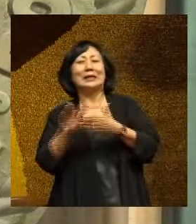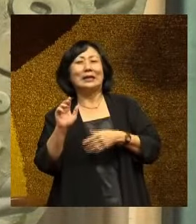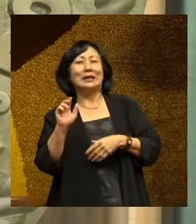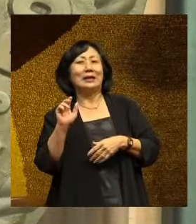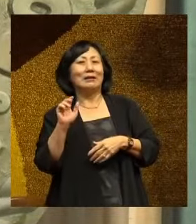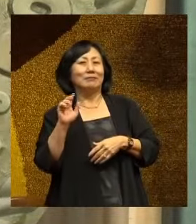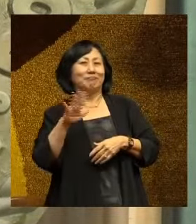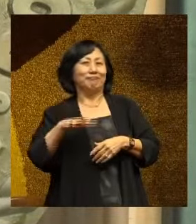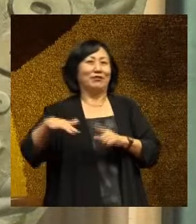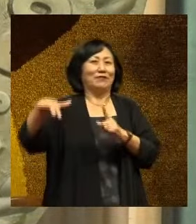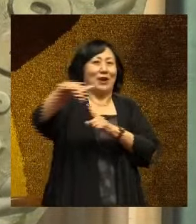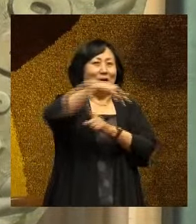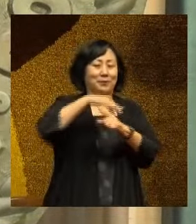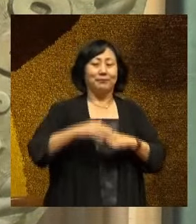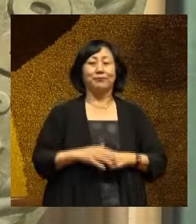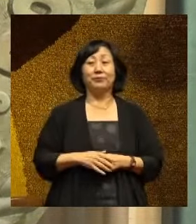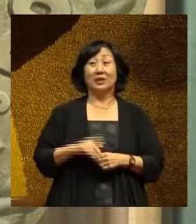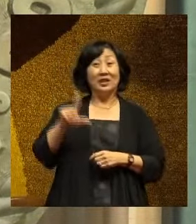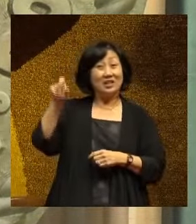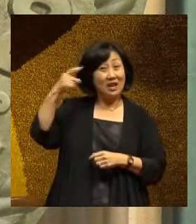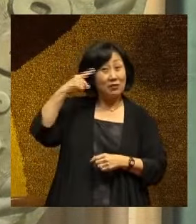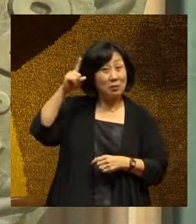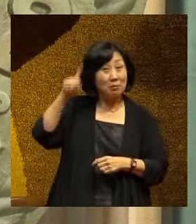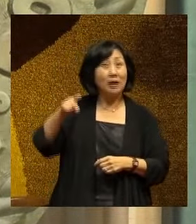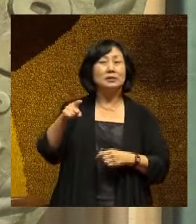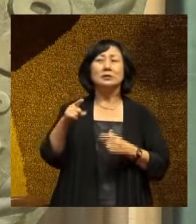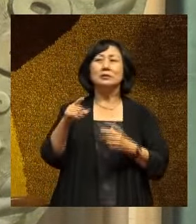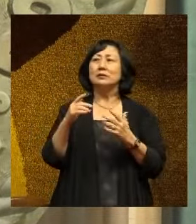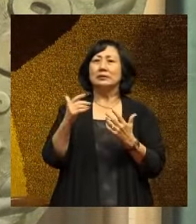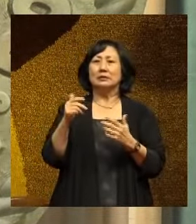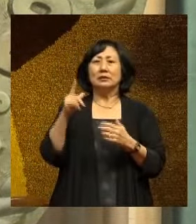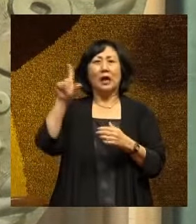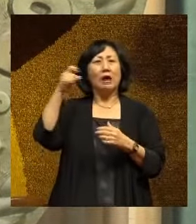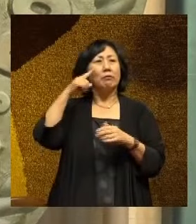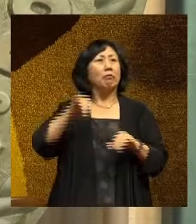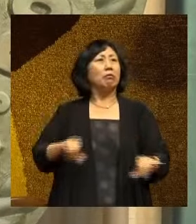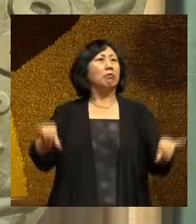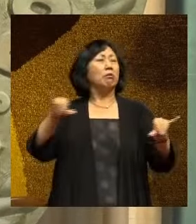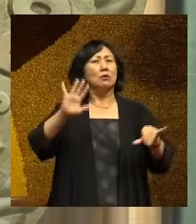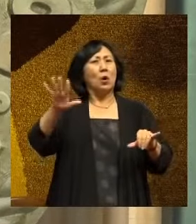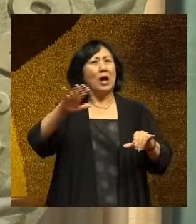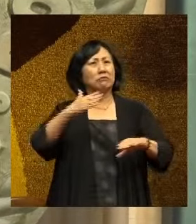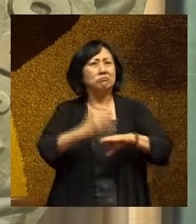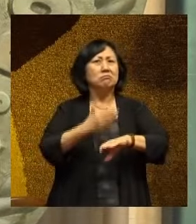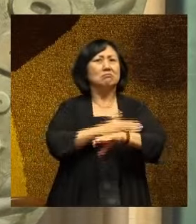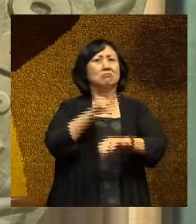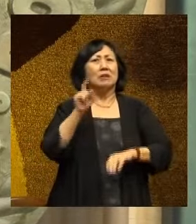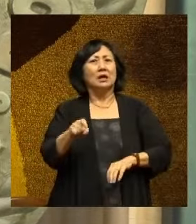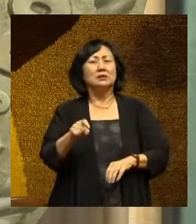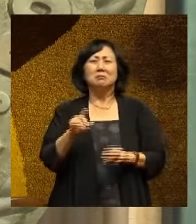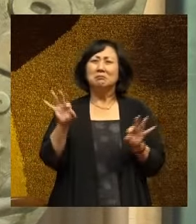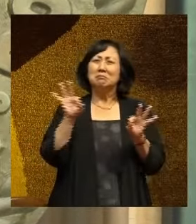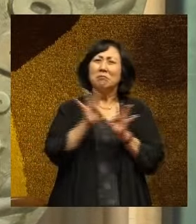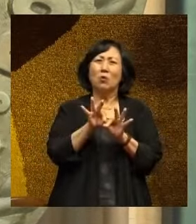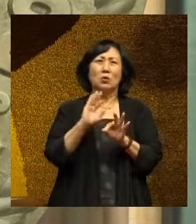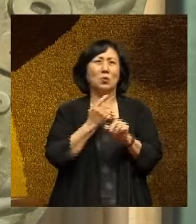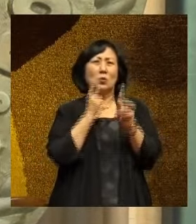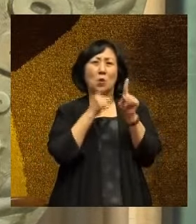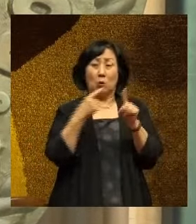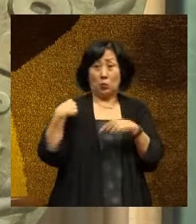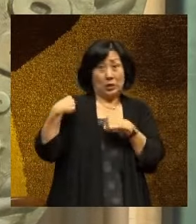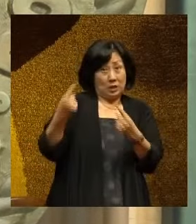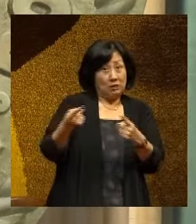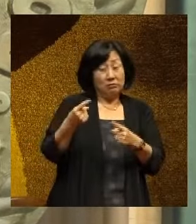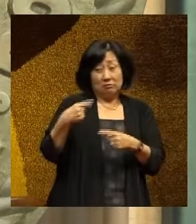government too needs to upgrade and reinvent itself. That is one of the most important tasks we've been doing over the last